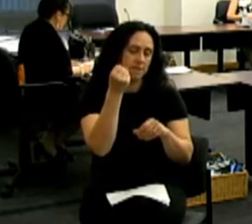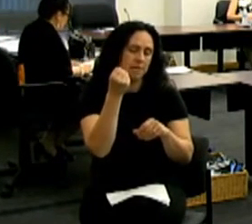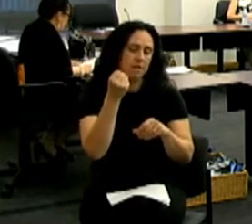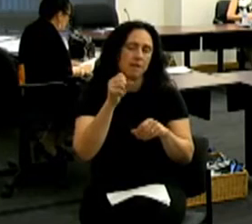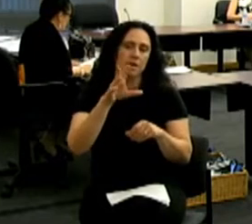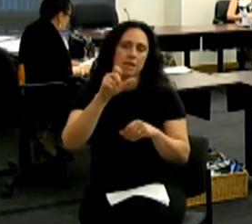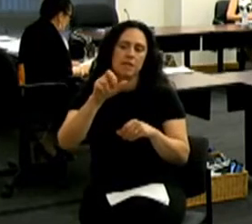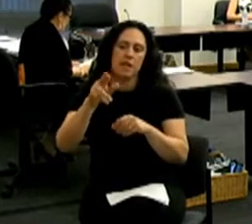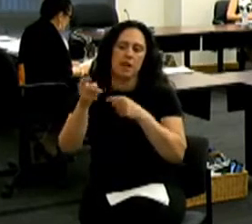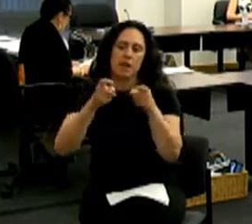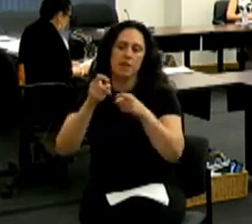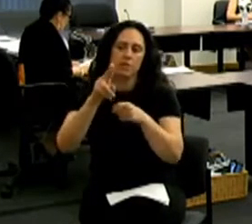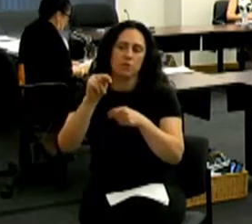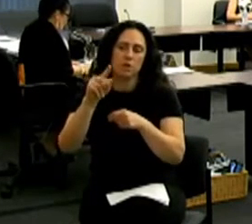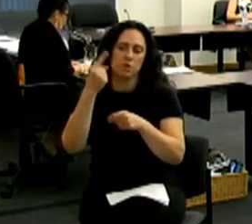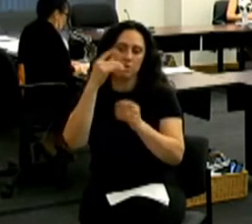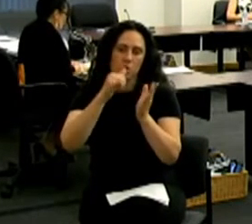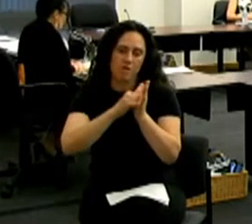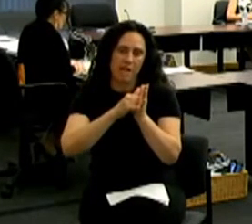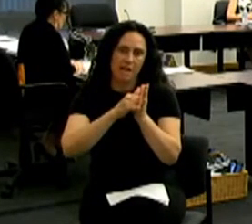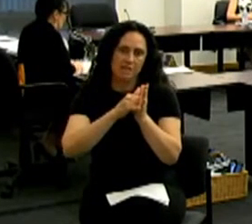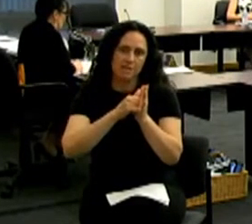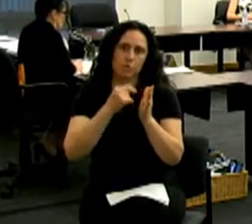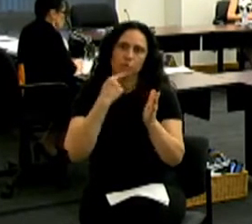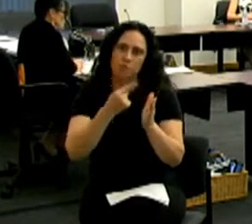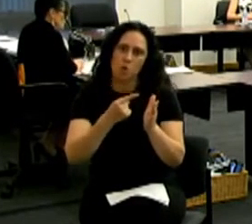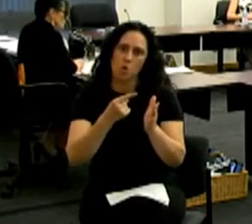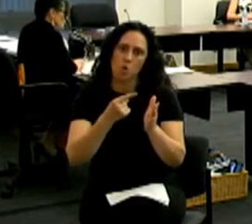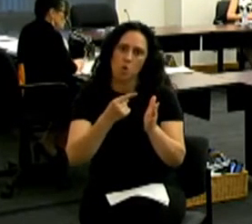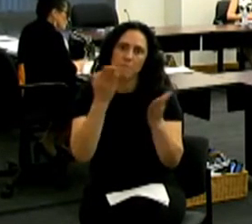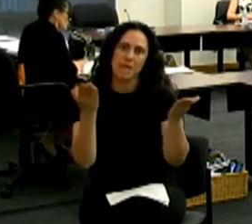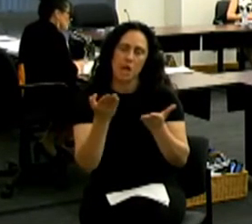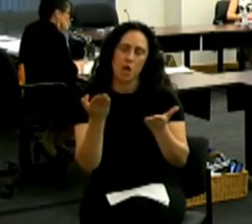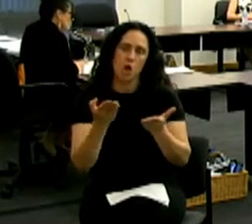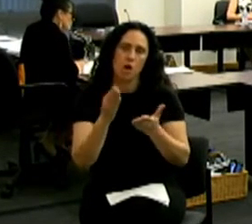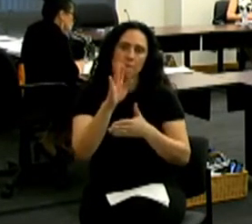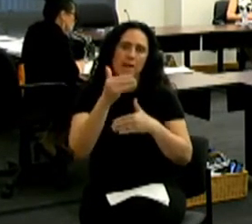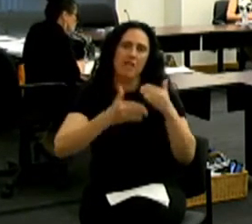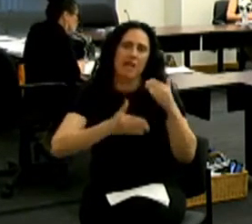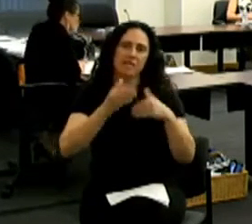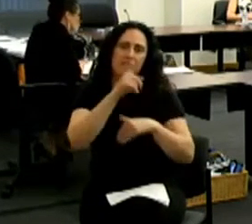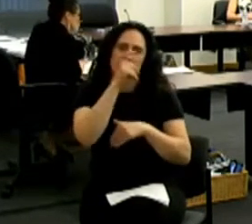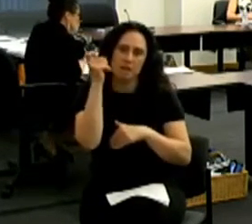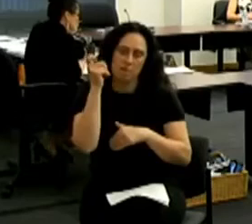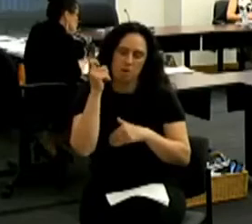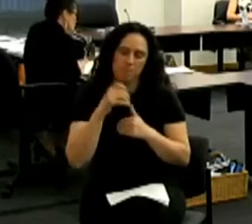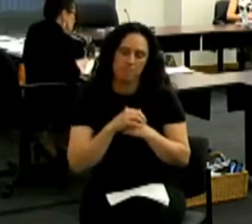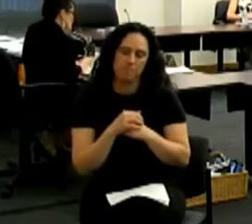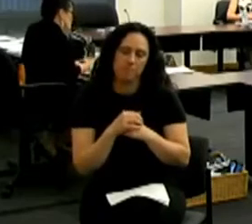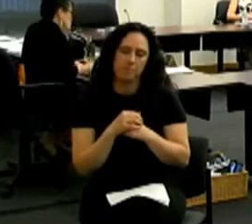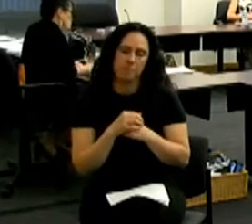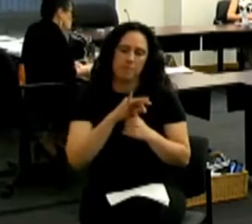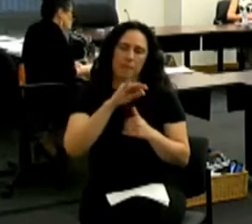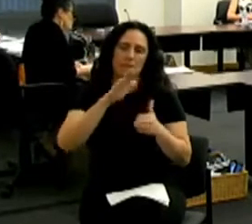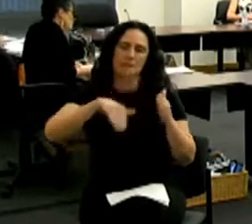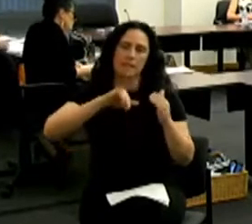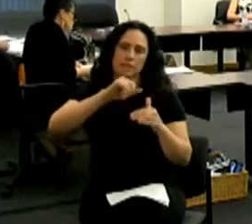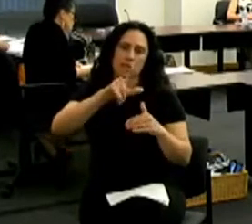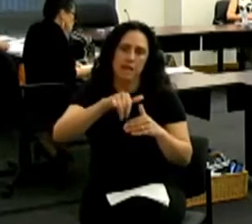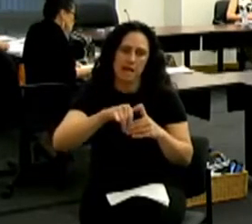air handler unit for it, we've been told, is going to be here by the end of the summer. And we should July. get that in